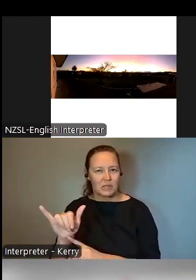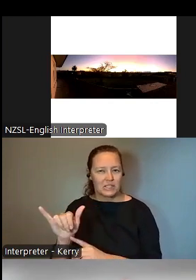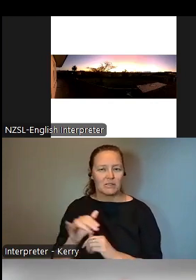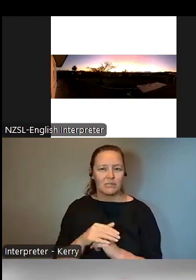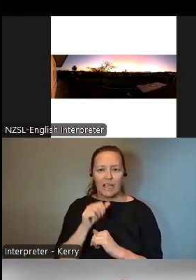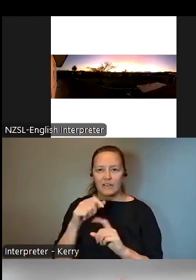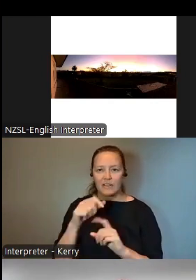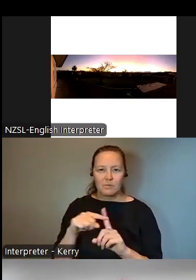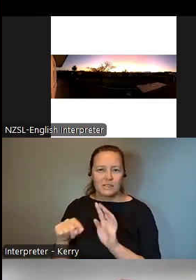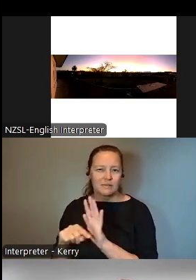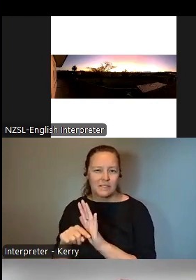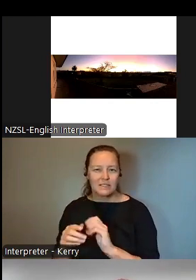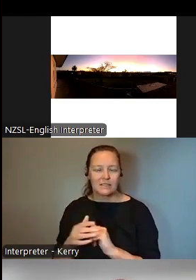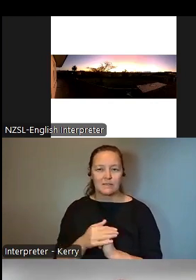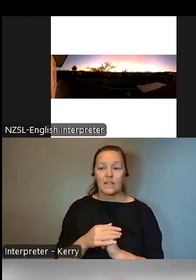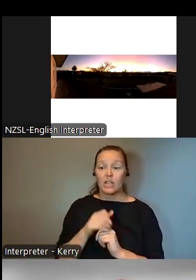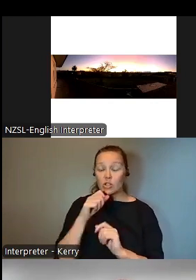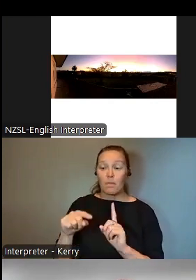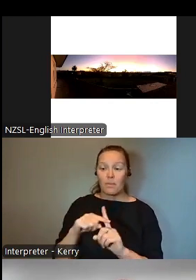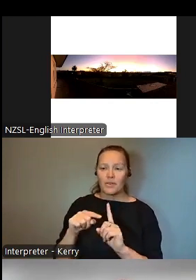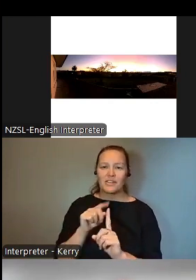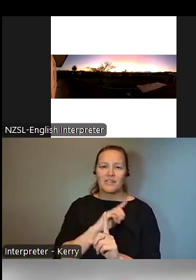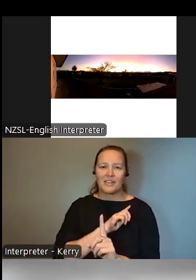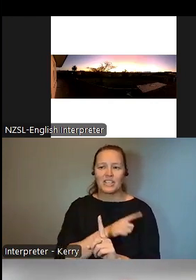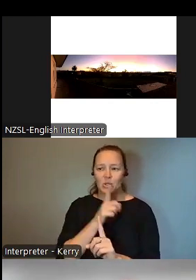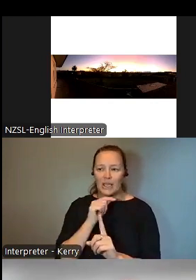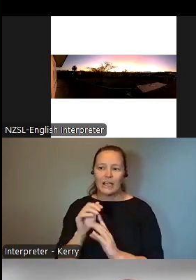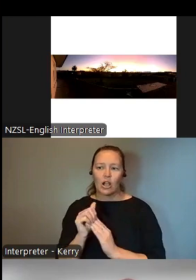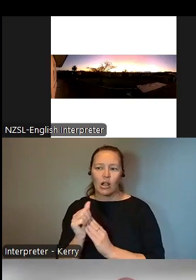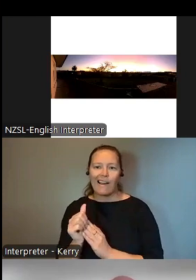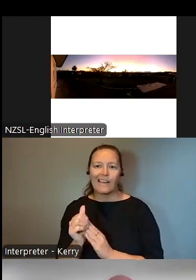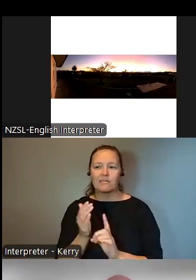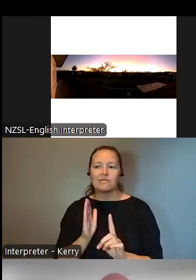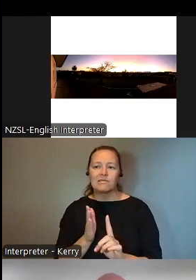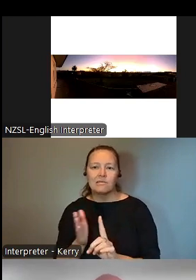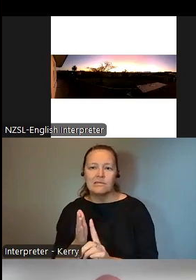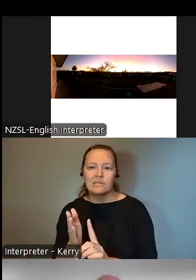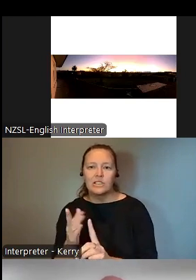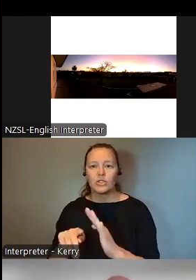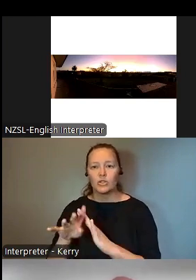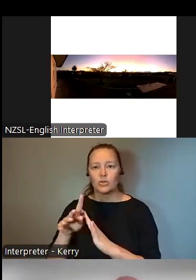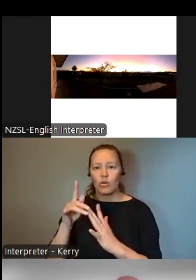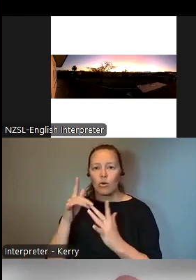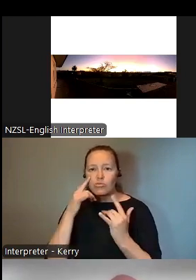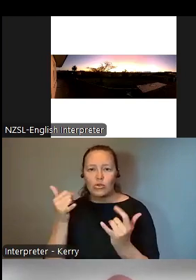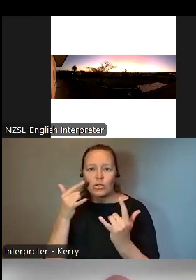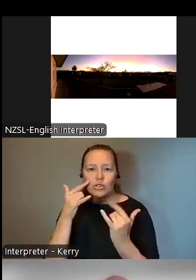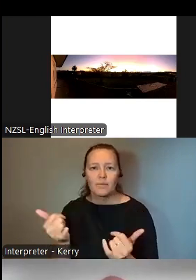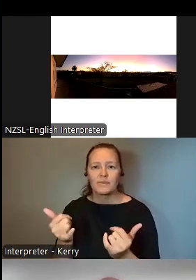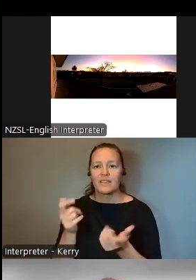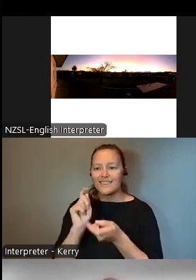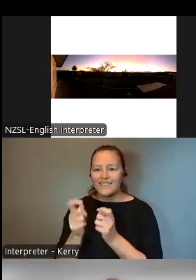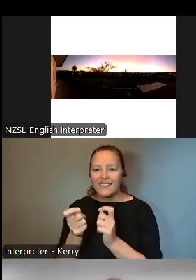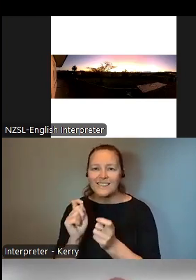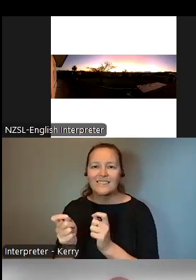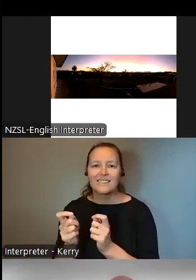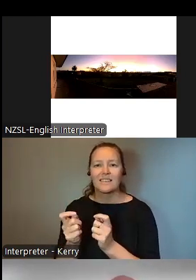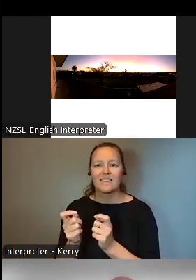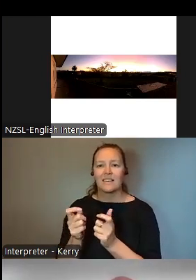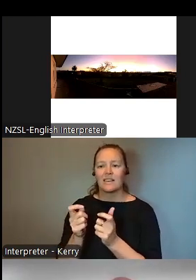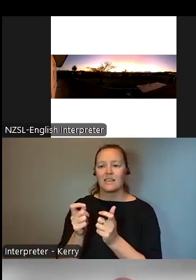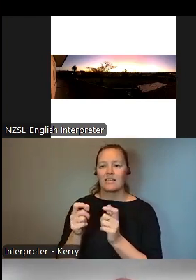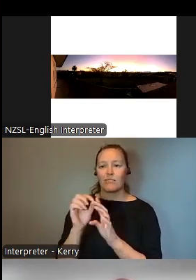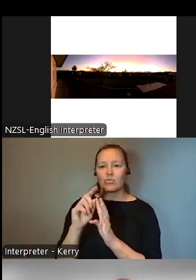And channel that positive energy, guide it into prototypes and tests and little projects